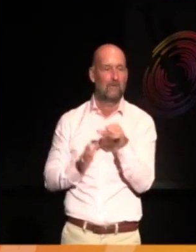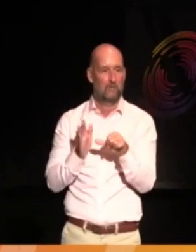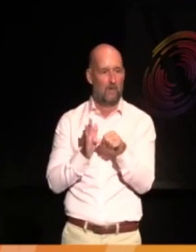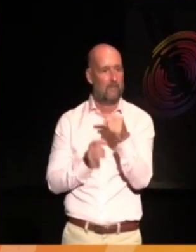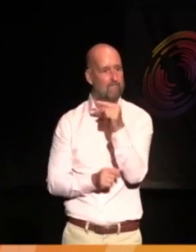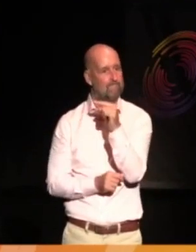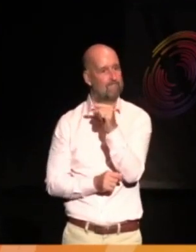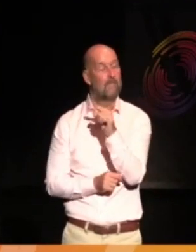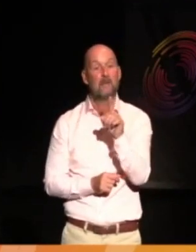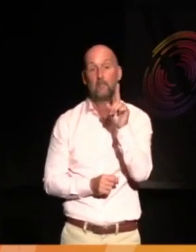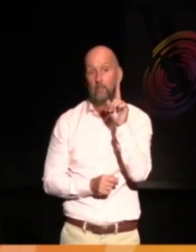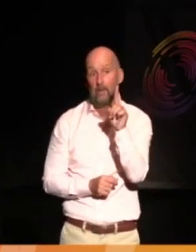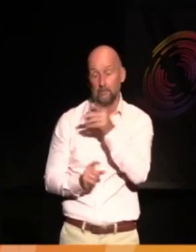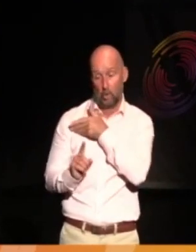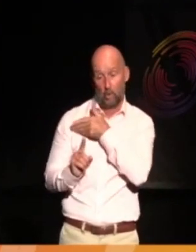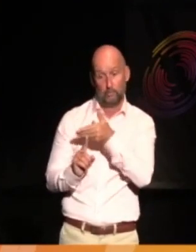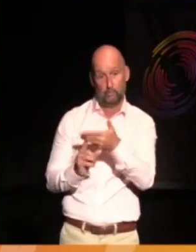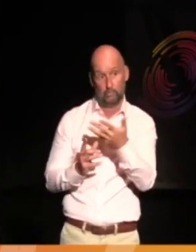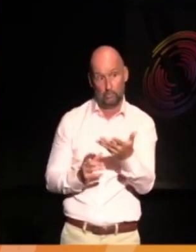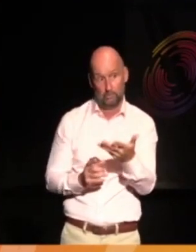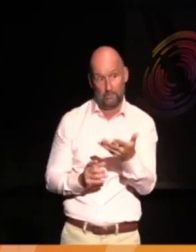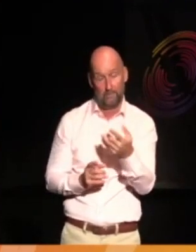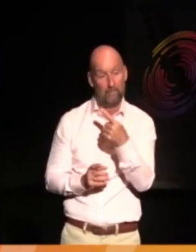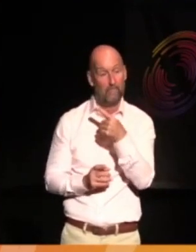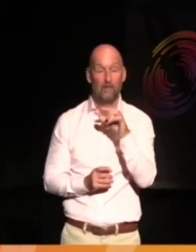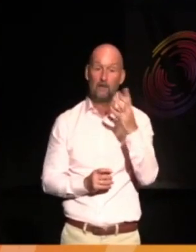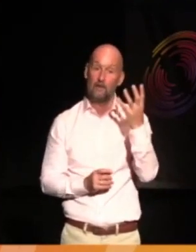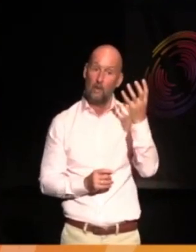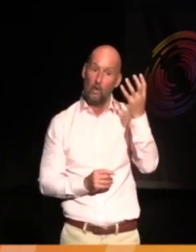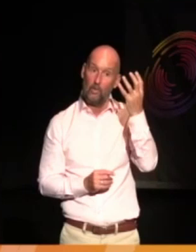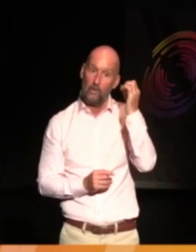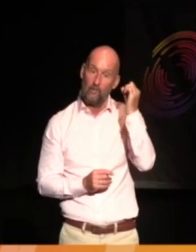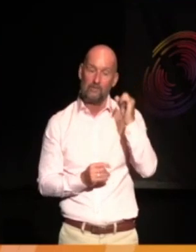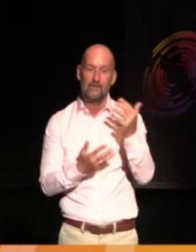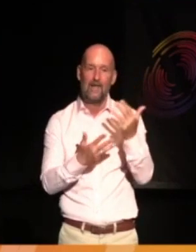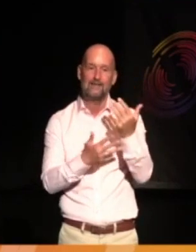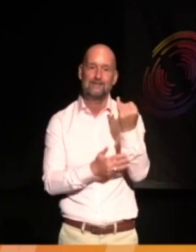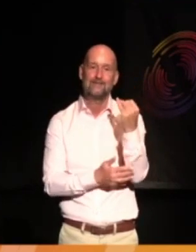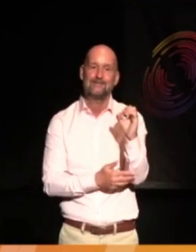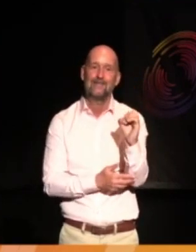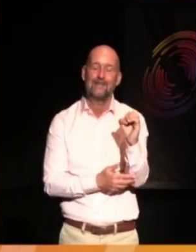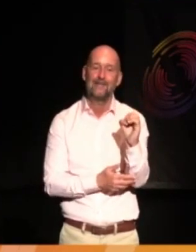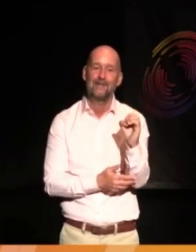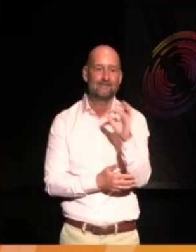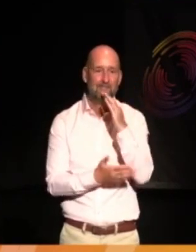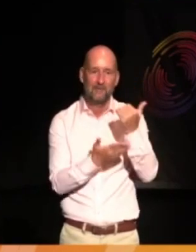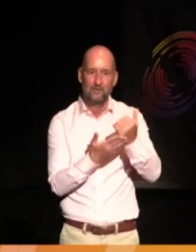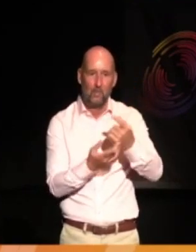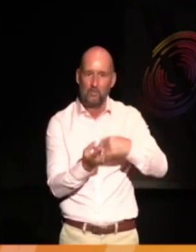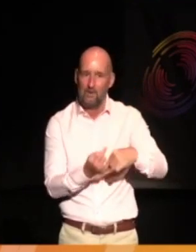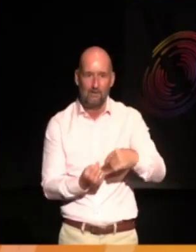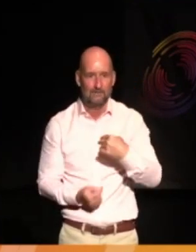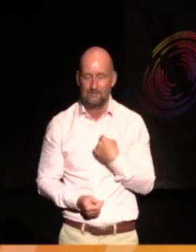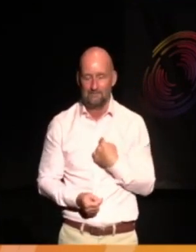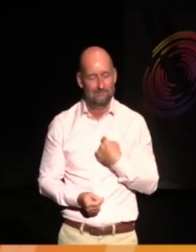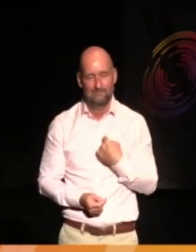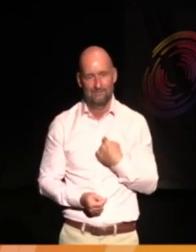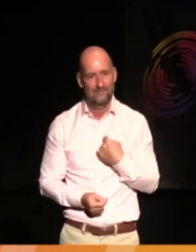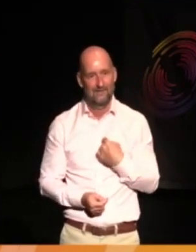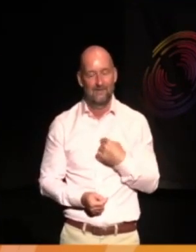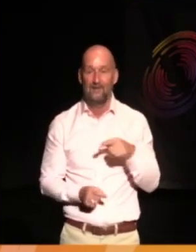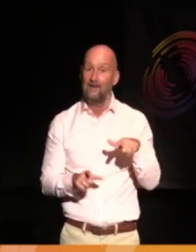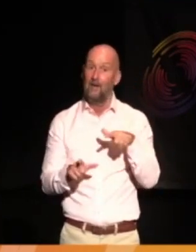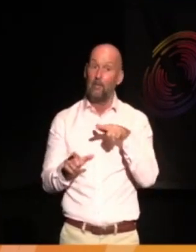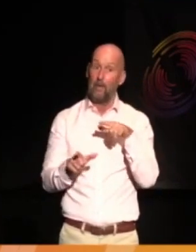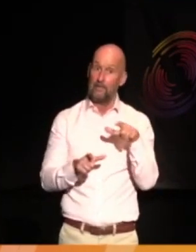meantime, the government in 1960 wasn't for us either. And yet they still